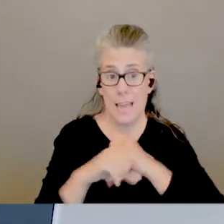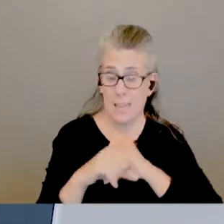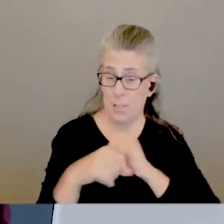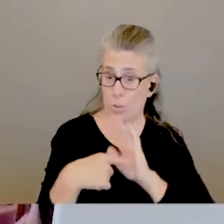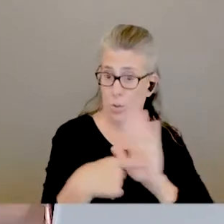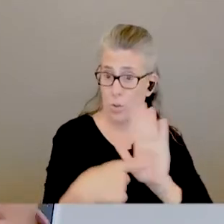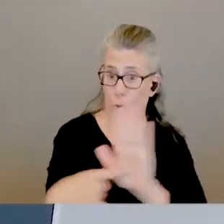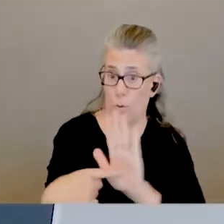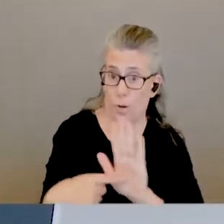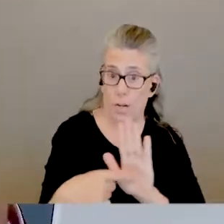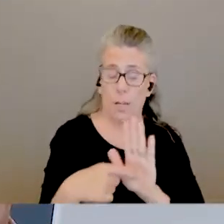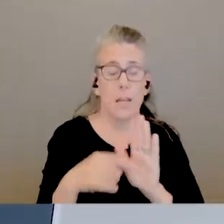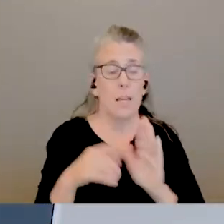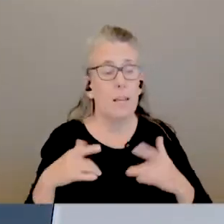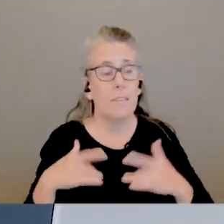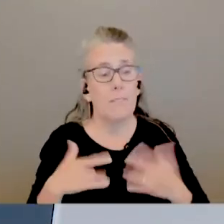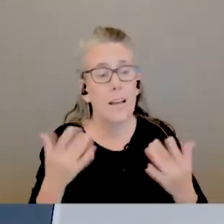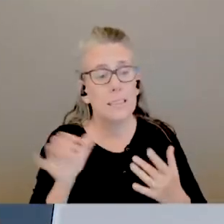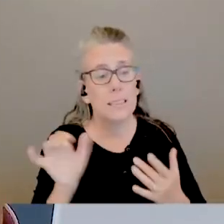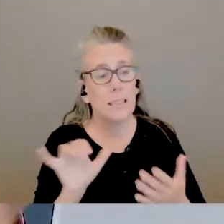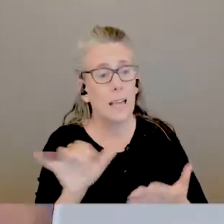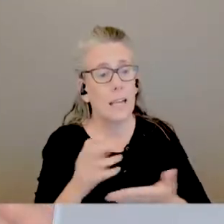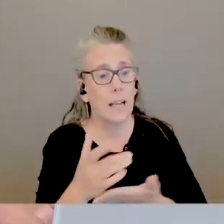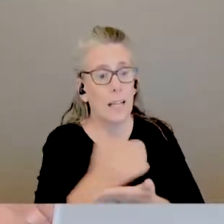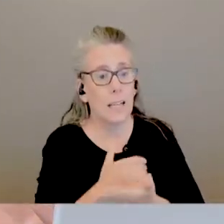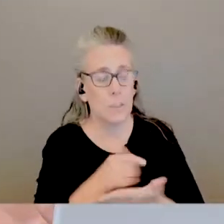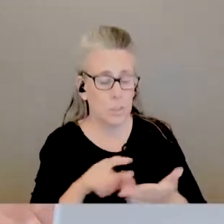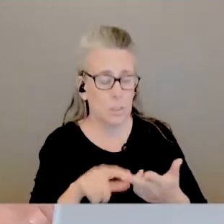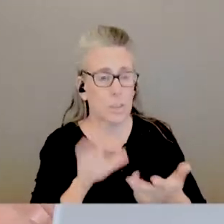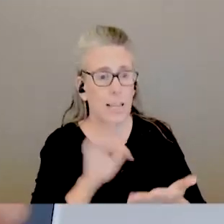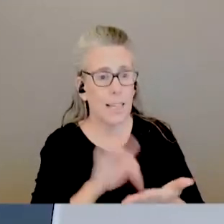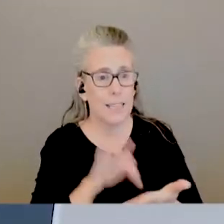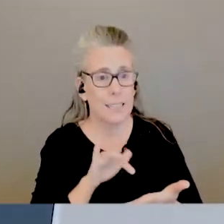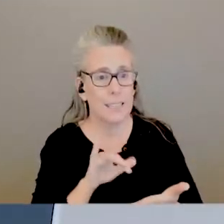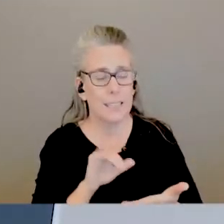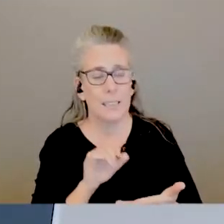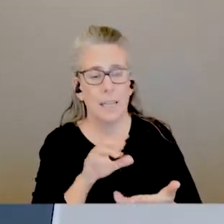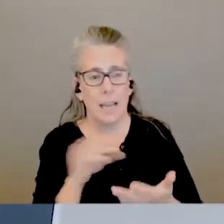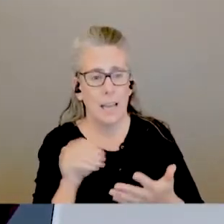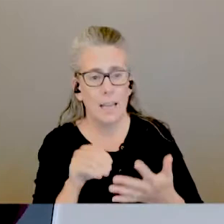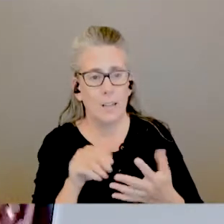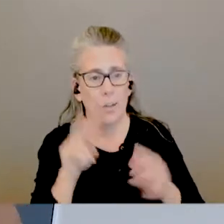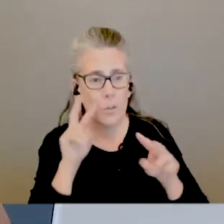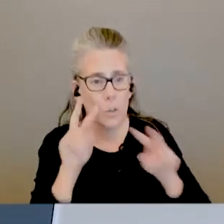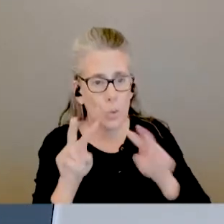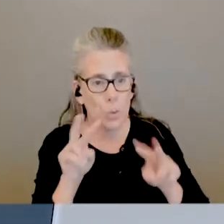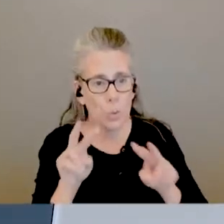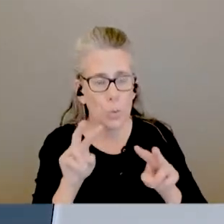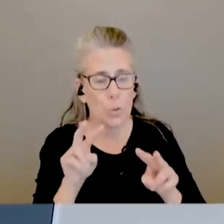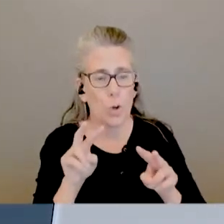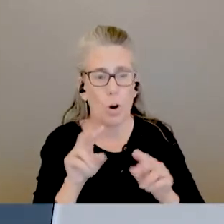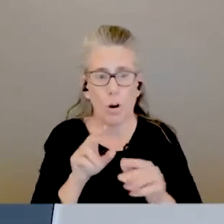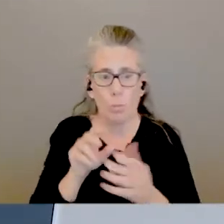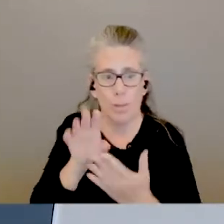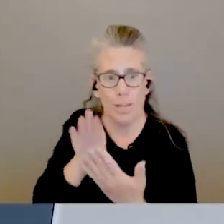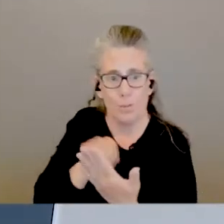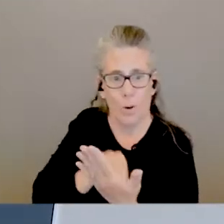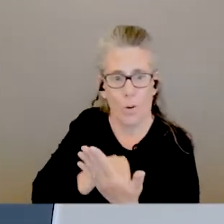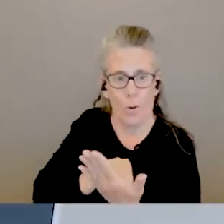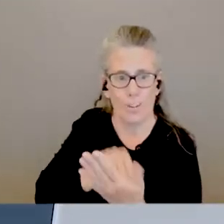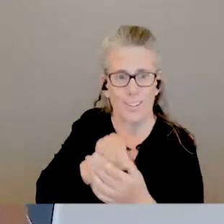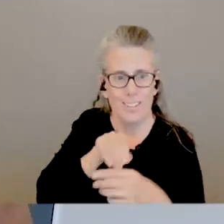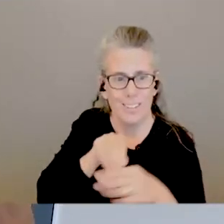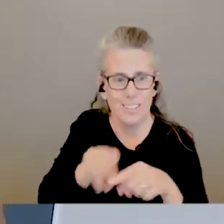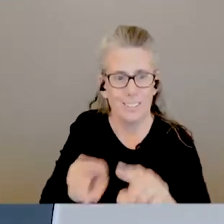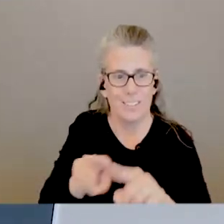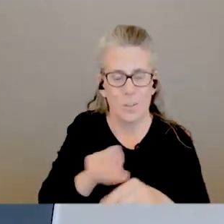clicks, views are being recorded in a real-time manner. And those real-time streaming of these events is being stored